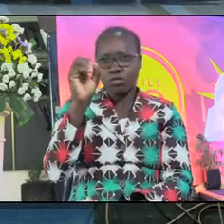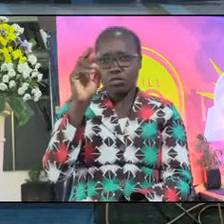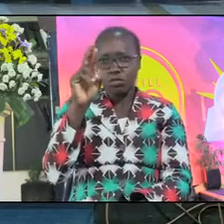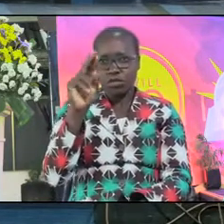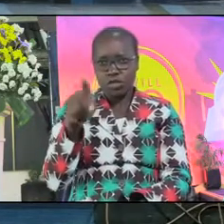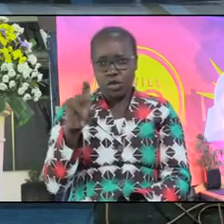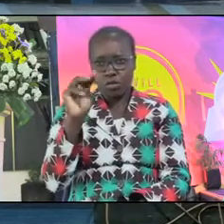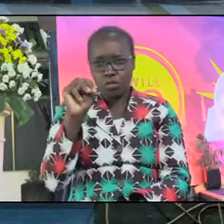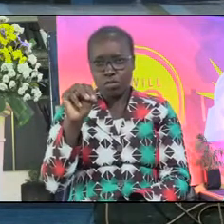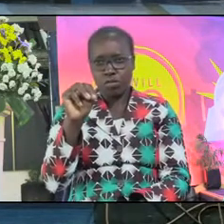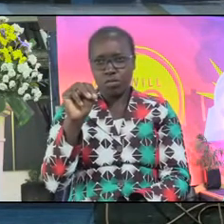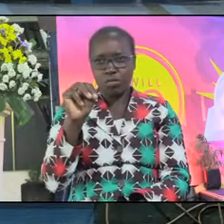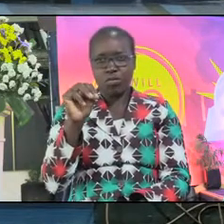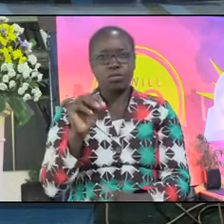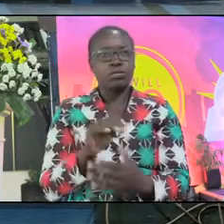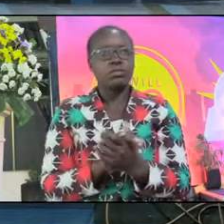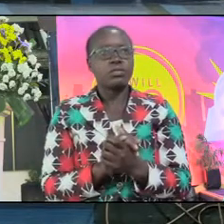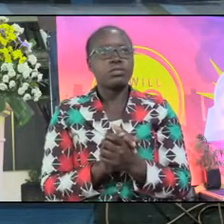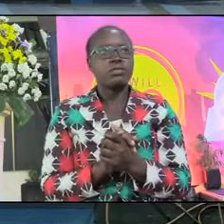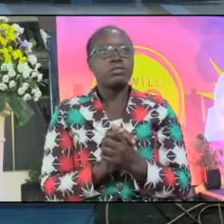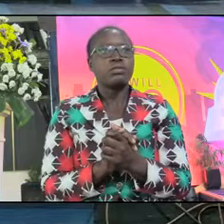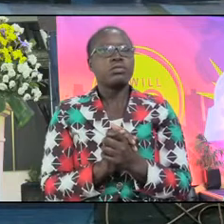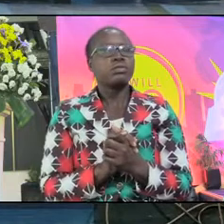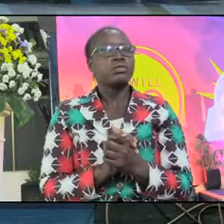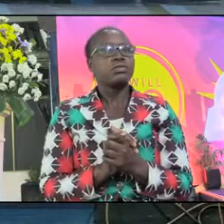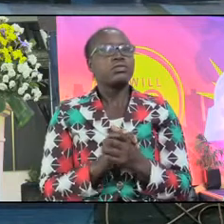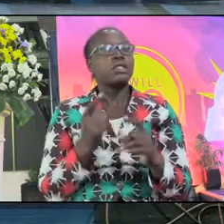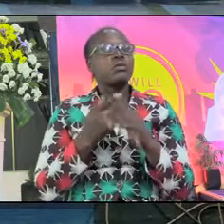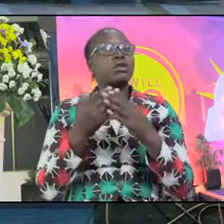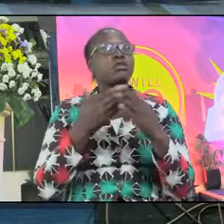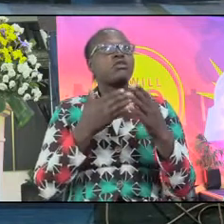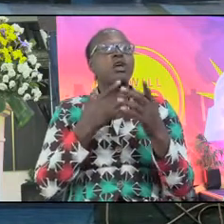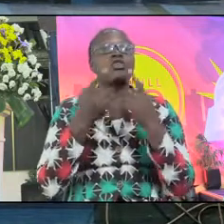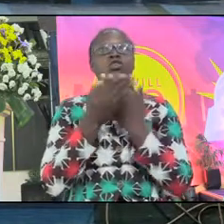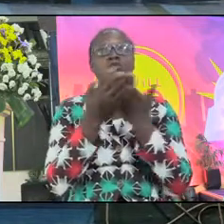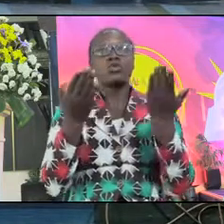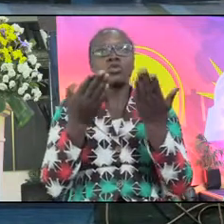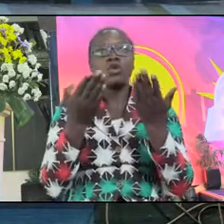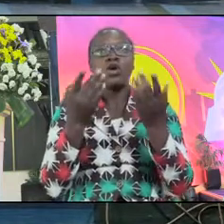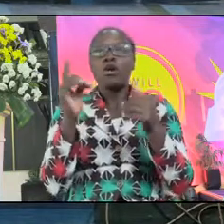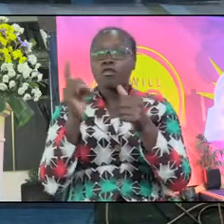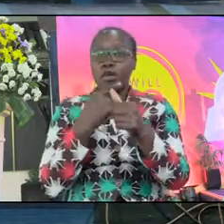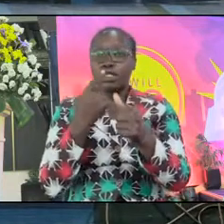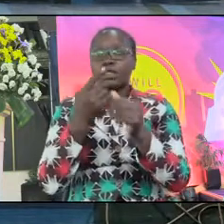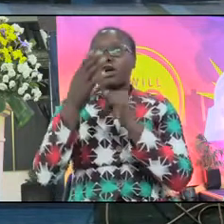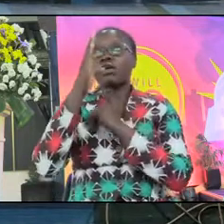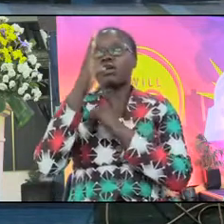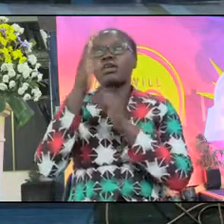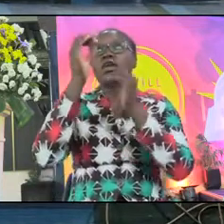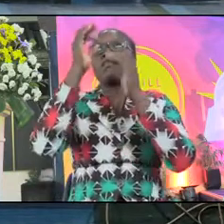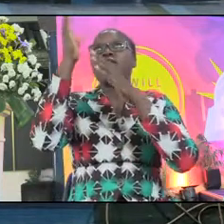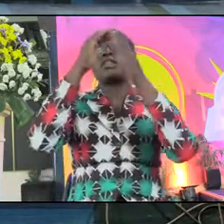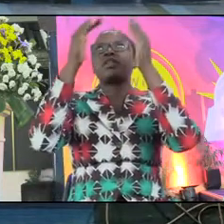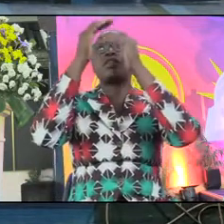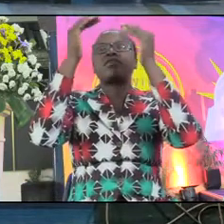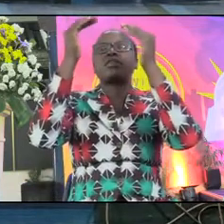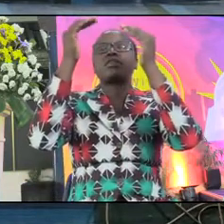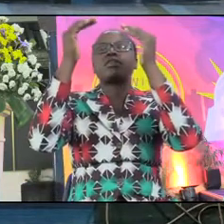The perfect storm. But before I talk with you, let us talk with God. Father in